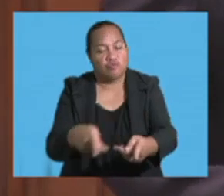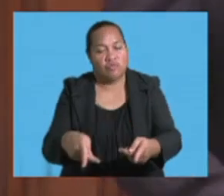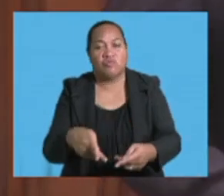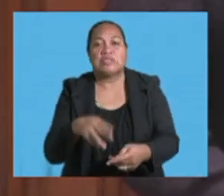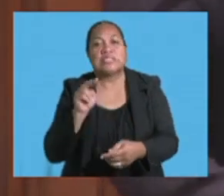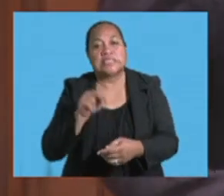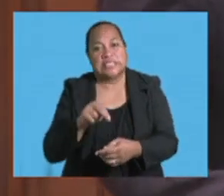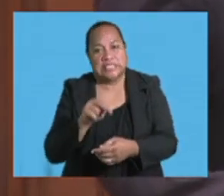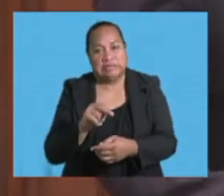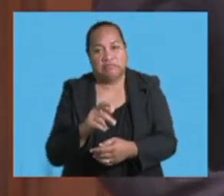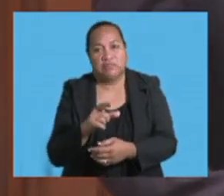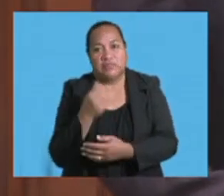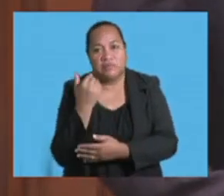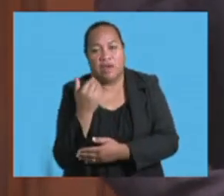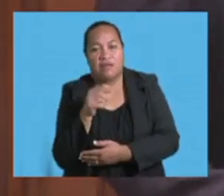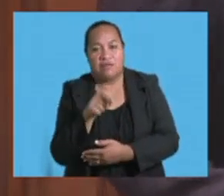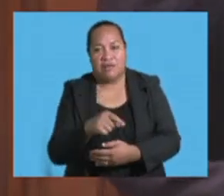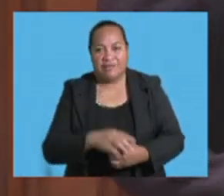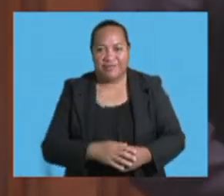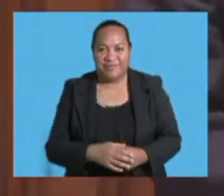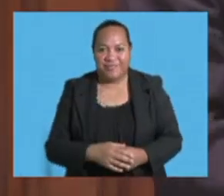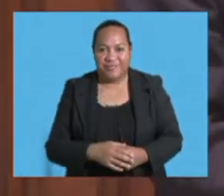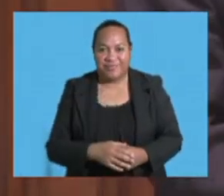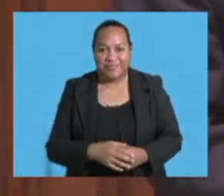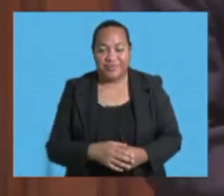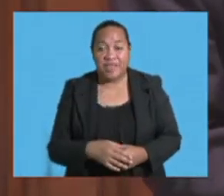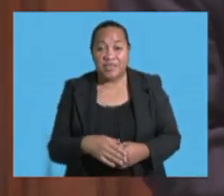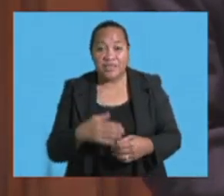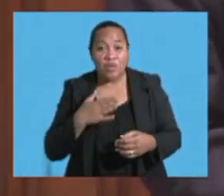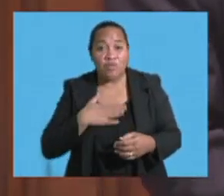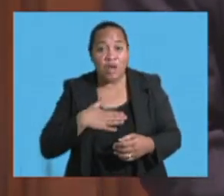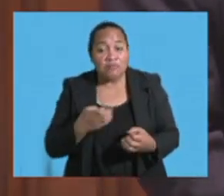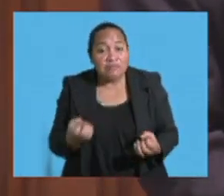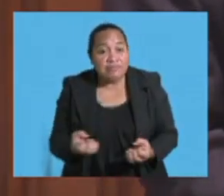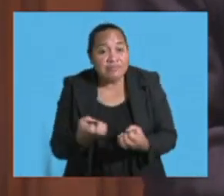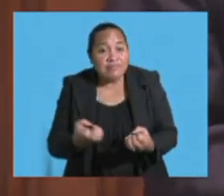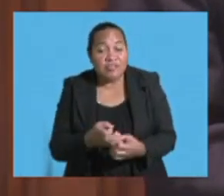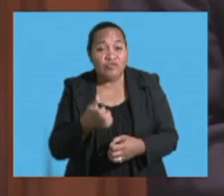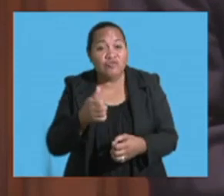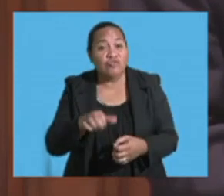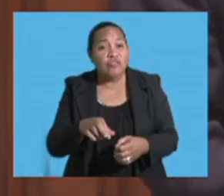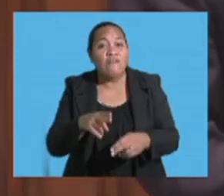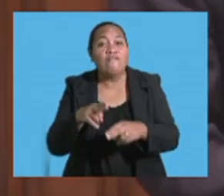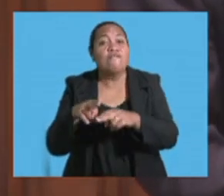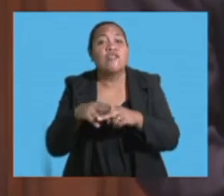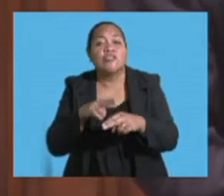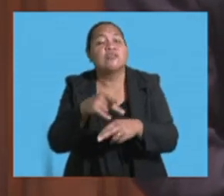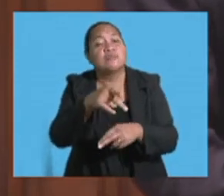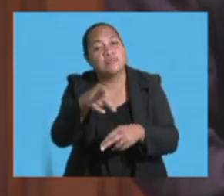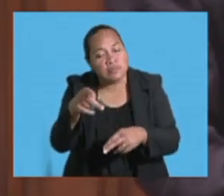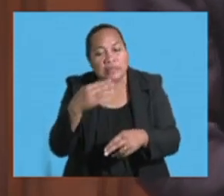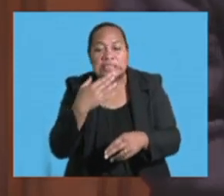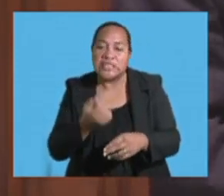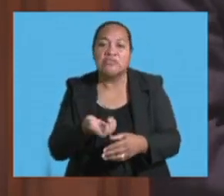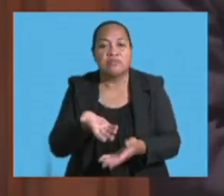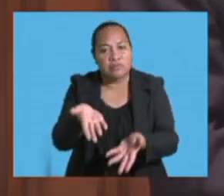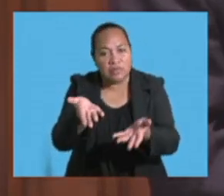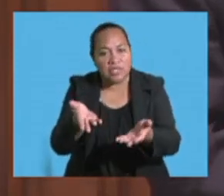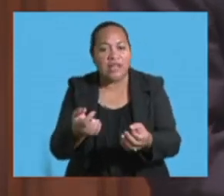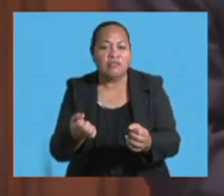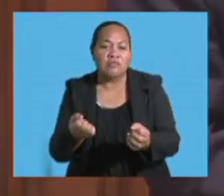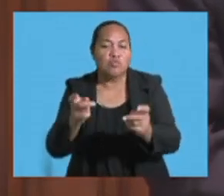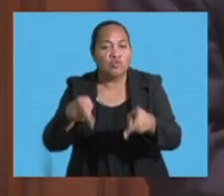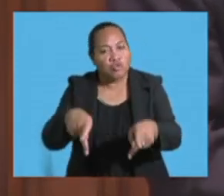Madam Speaker, I now urge the youth of Fiji to take up farming, take advantage of the